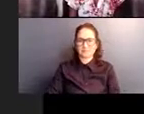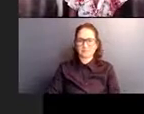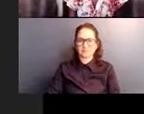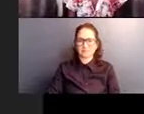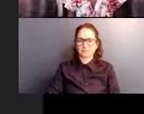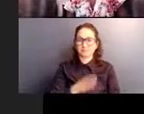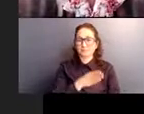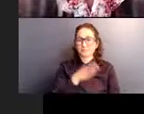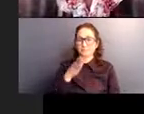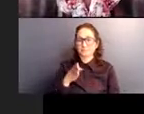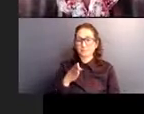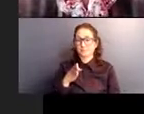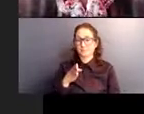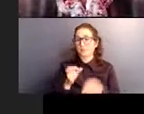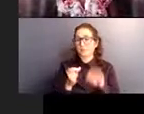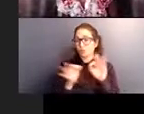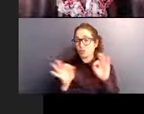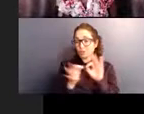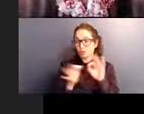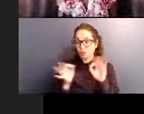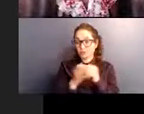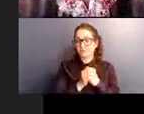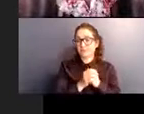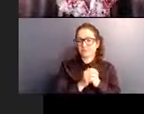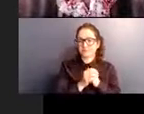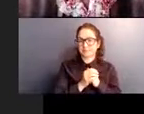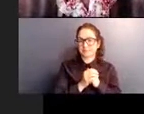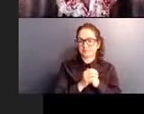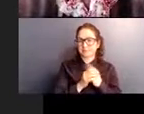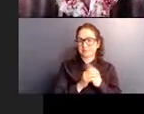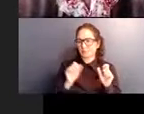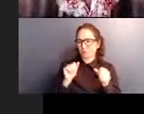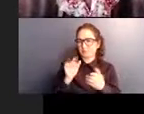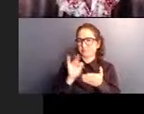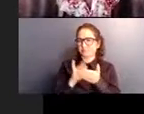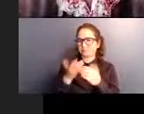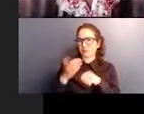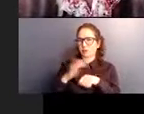We also have the live transcript option that you can turn on.